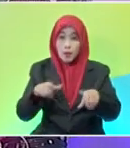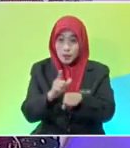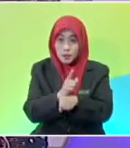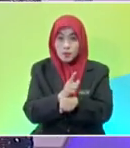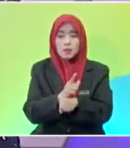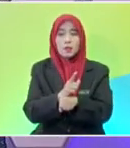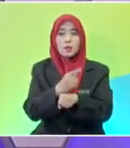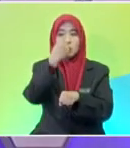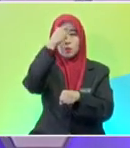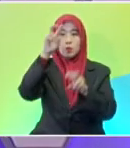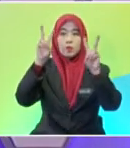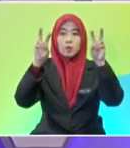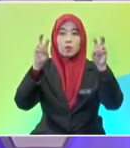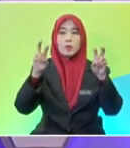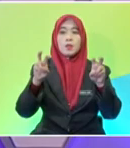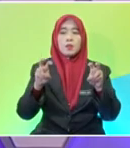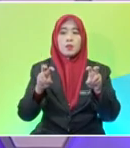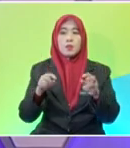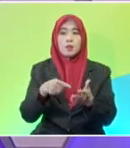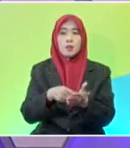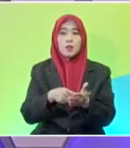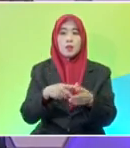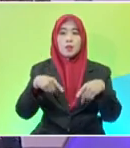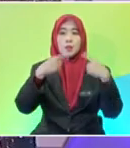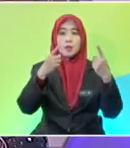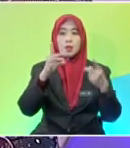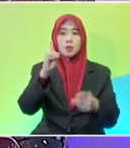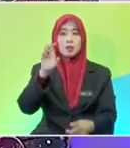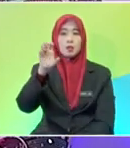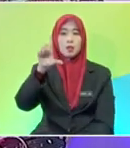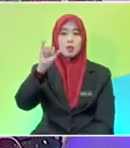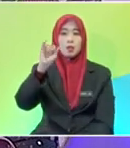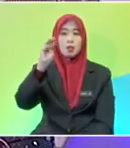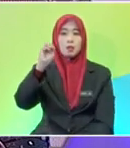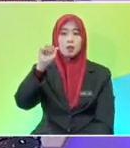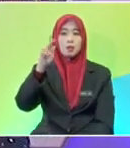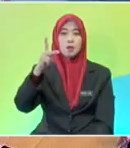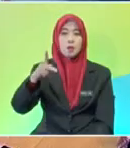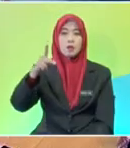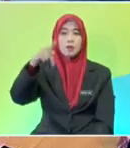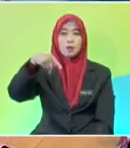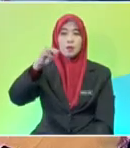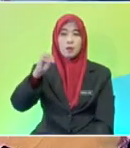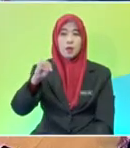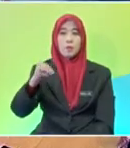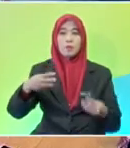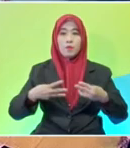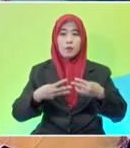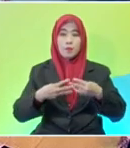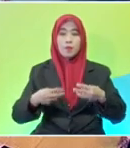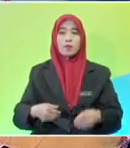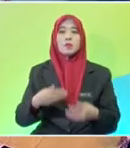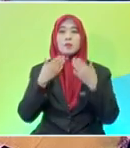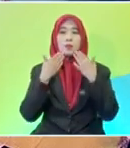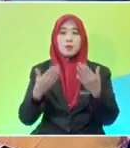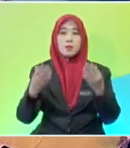this topic, right, they can go to the Delima KPM website. There you have it, as shown on screen right now. Thank you so much, Teacher Devi,